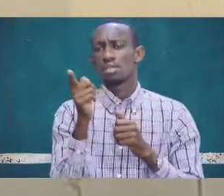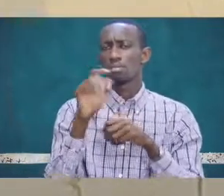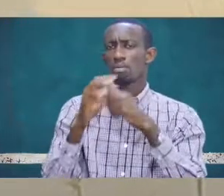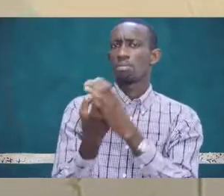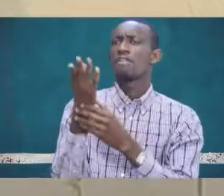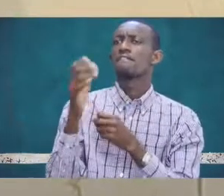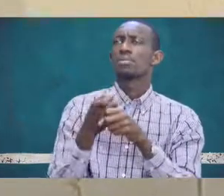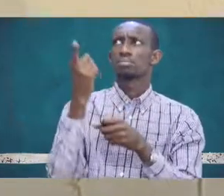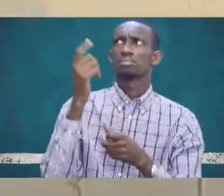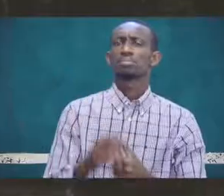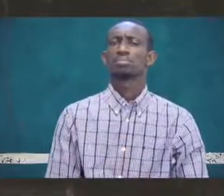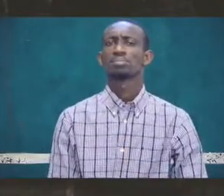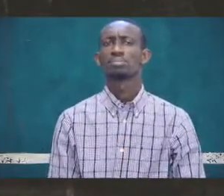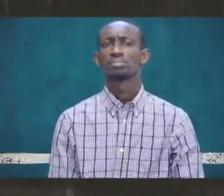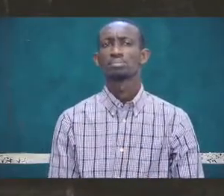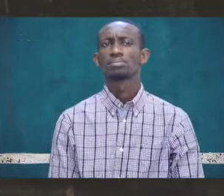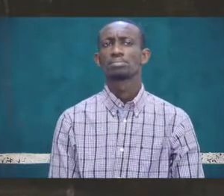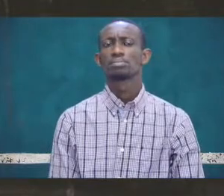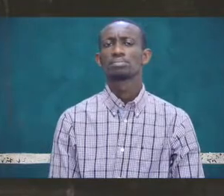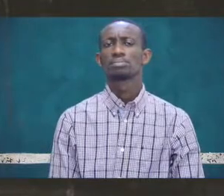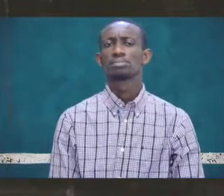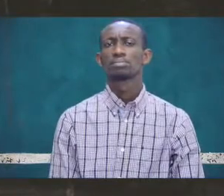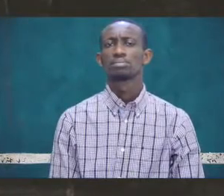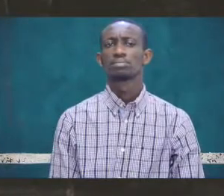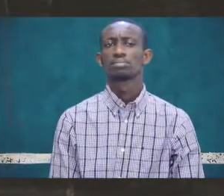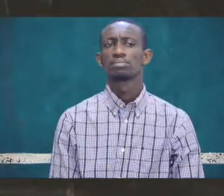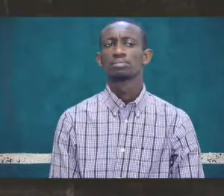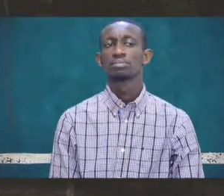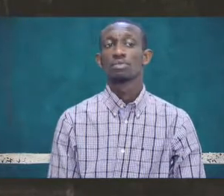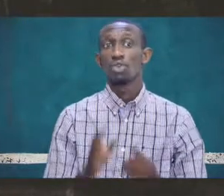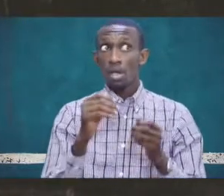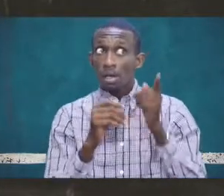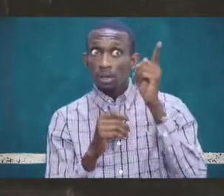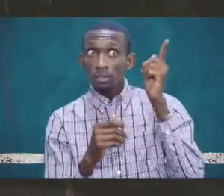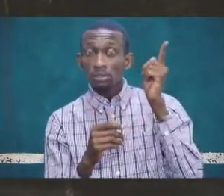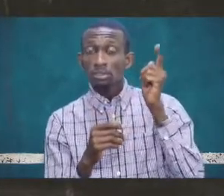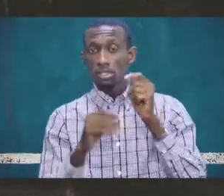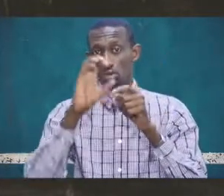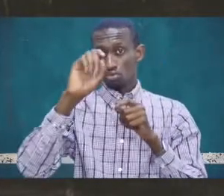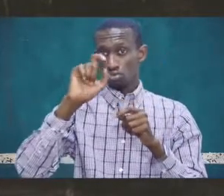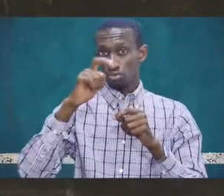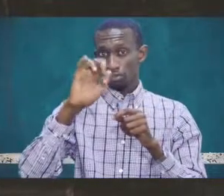that is formed. So now here, the oxygen with the positive charge has to break away.